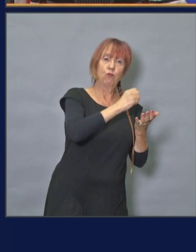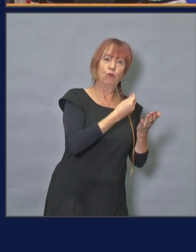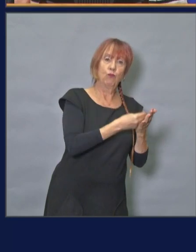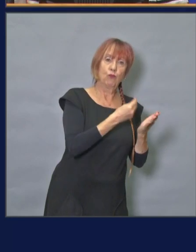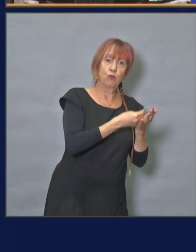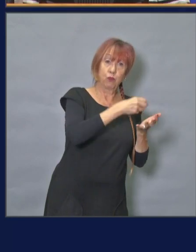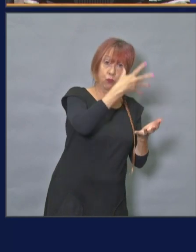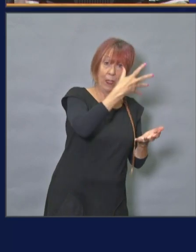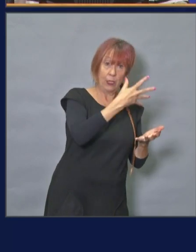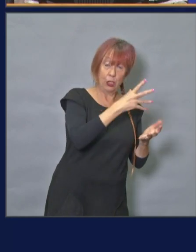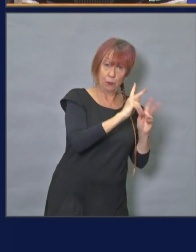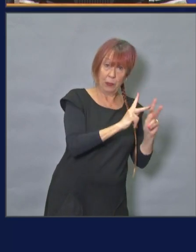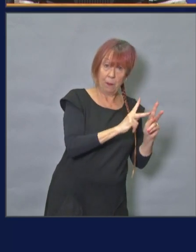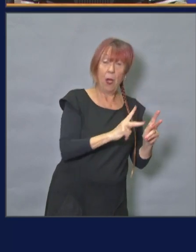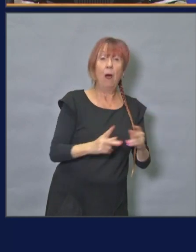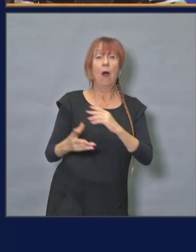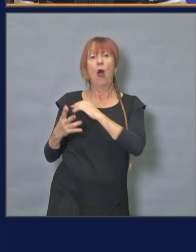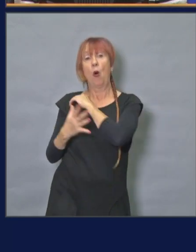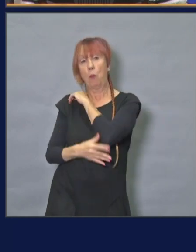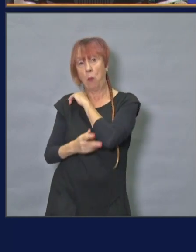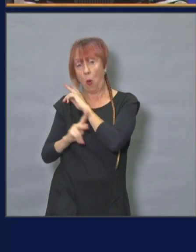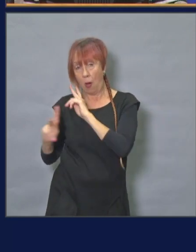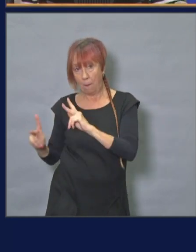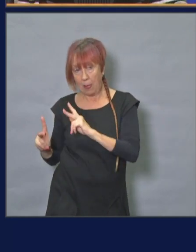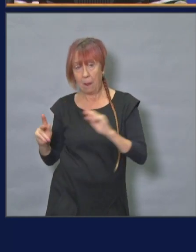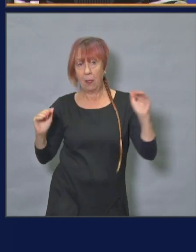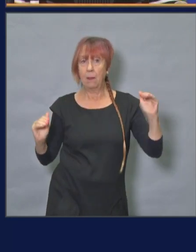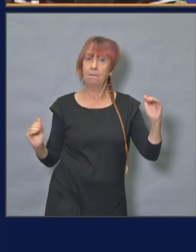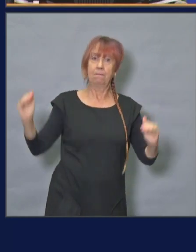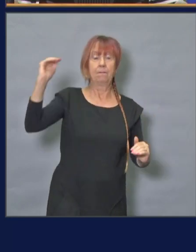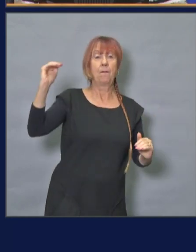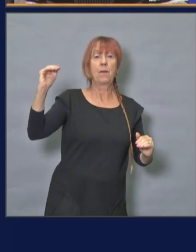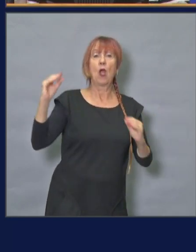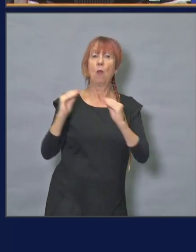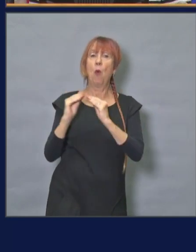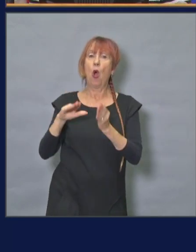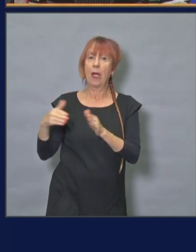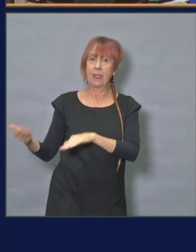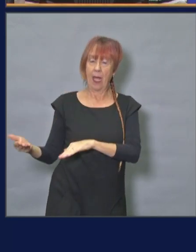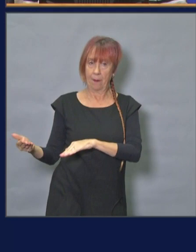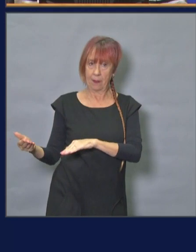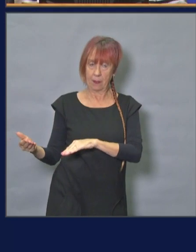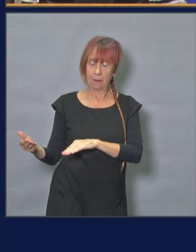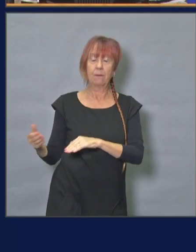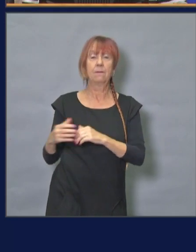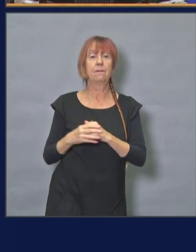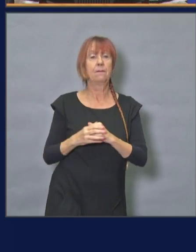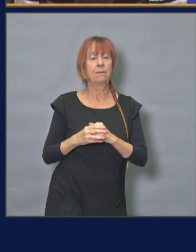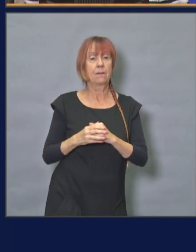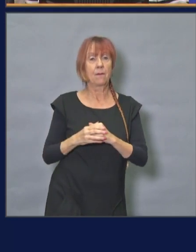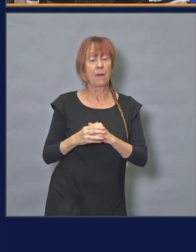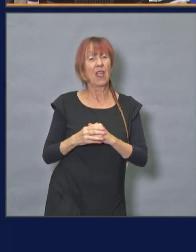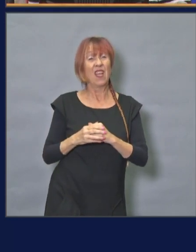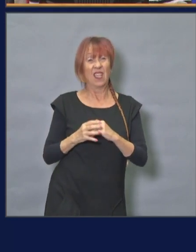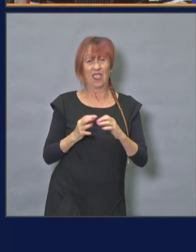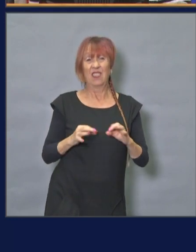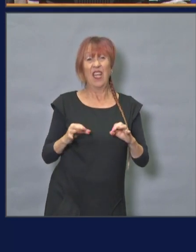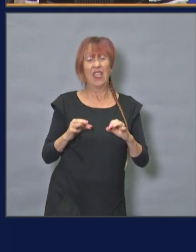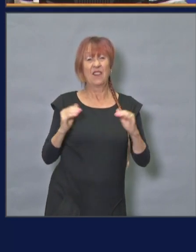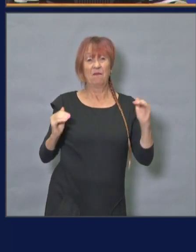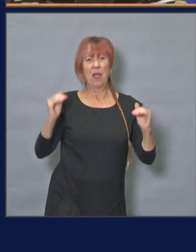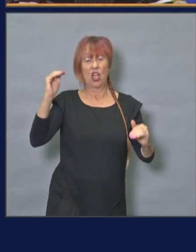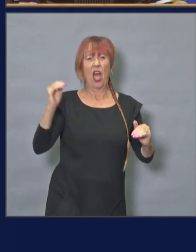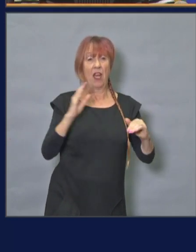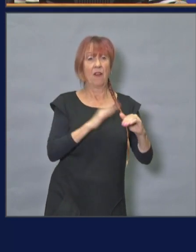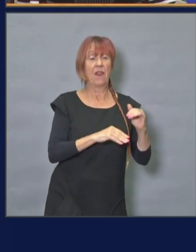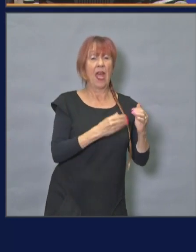we again notice that the people living in the lowest resourced areas in our county do have a death rate that's significantly higher than